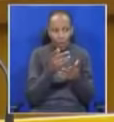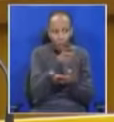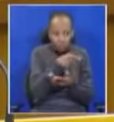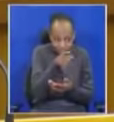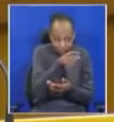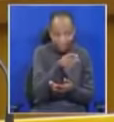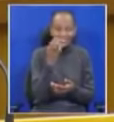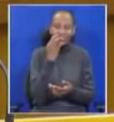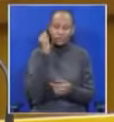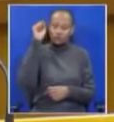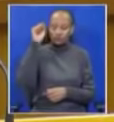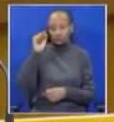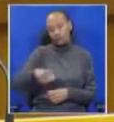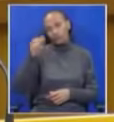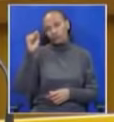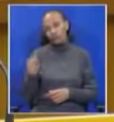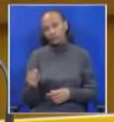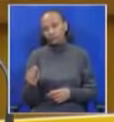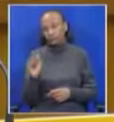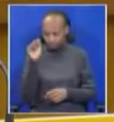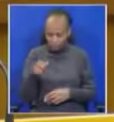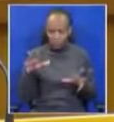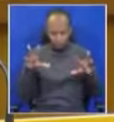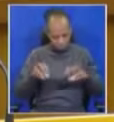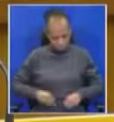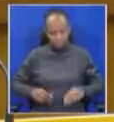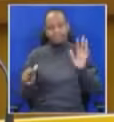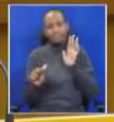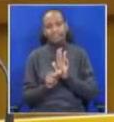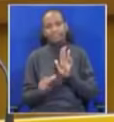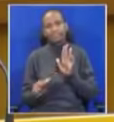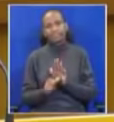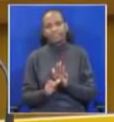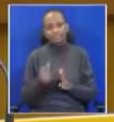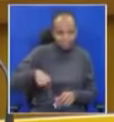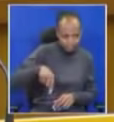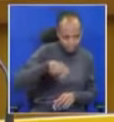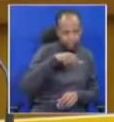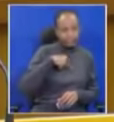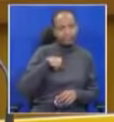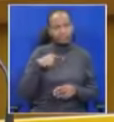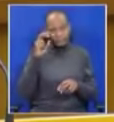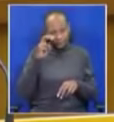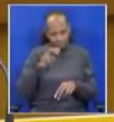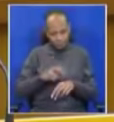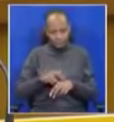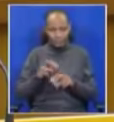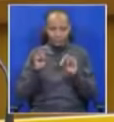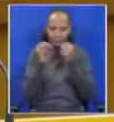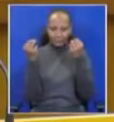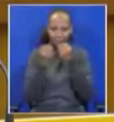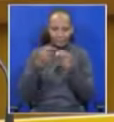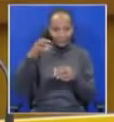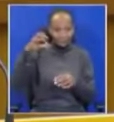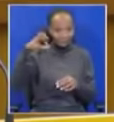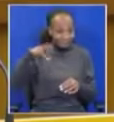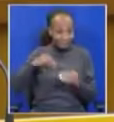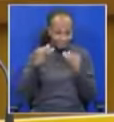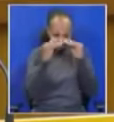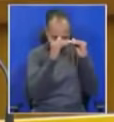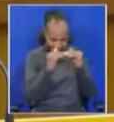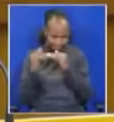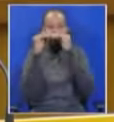said, yes, it is important that we should have a national minimum wage